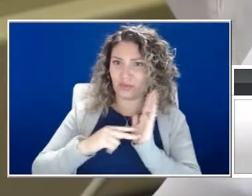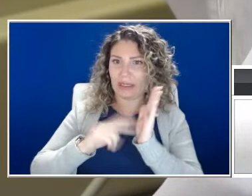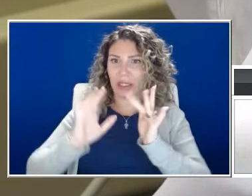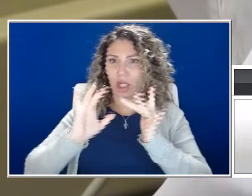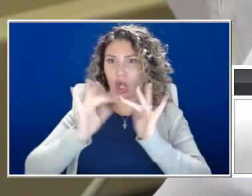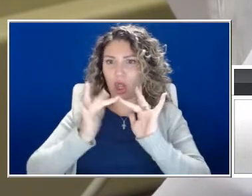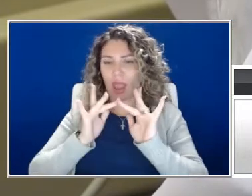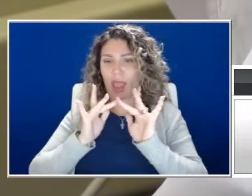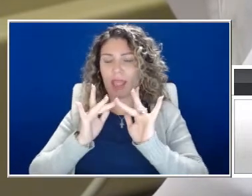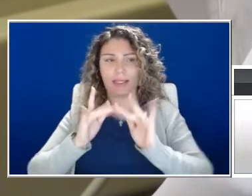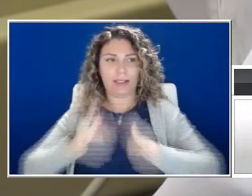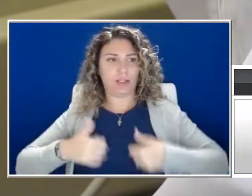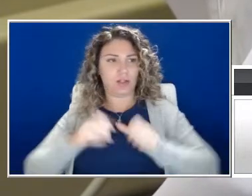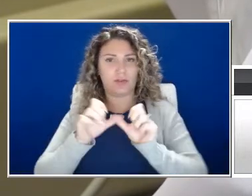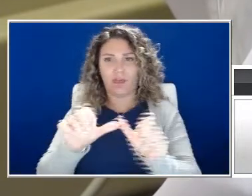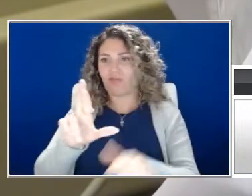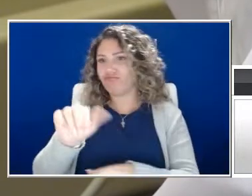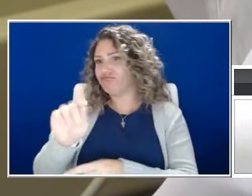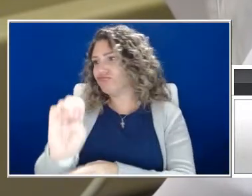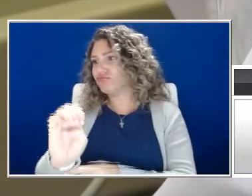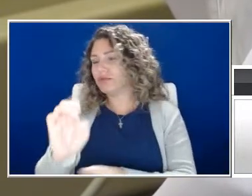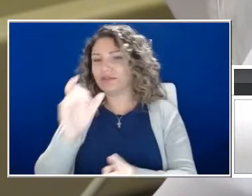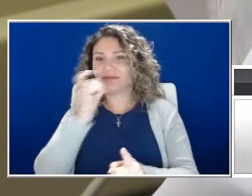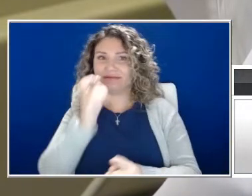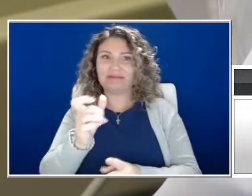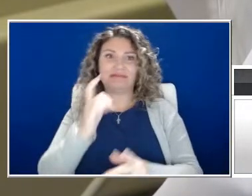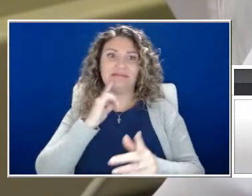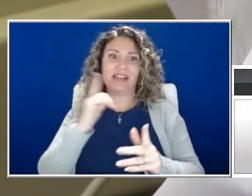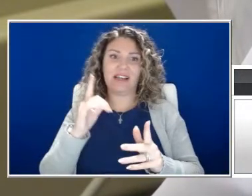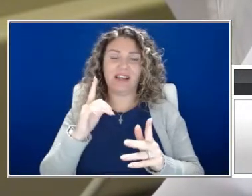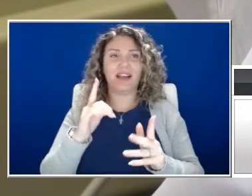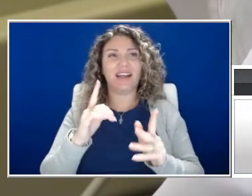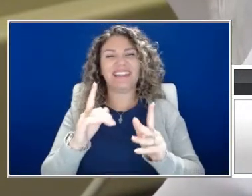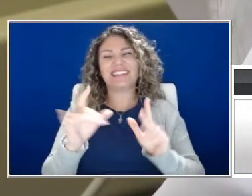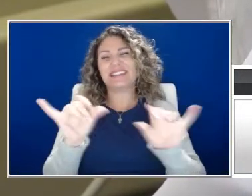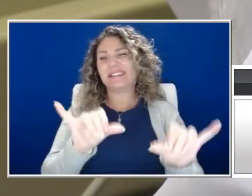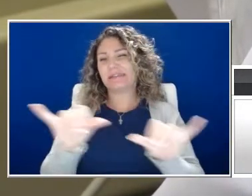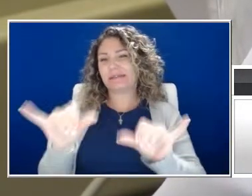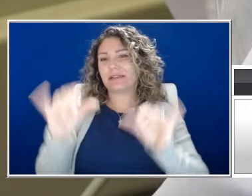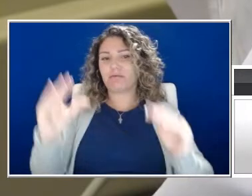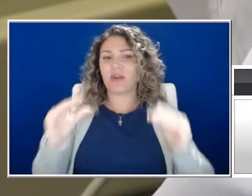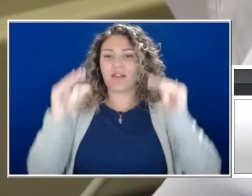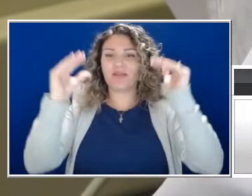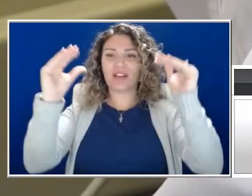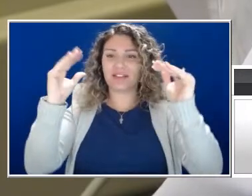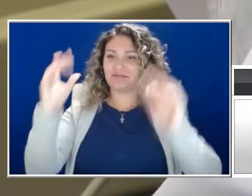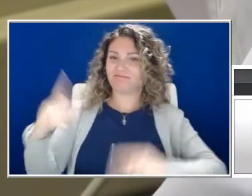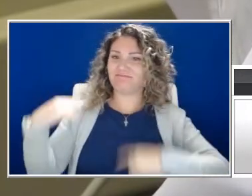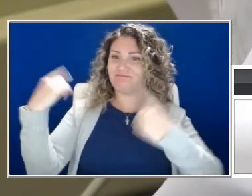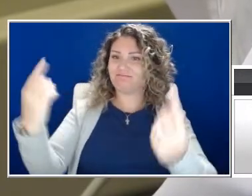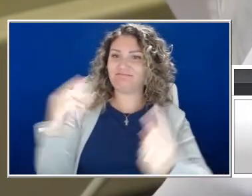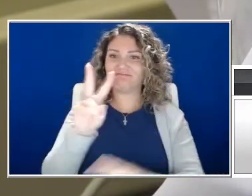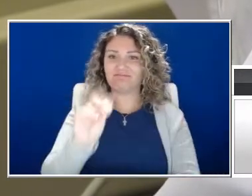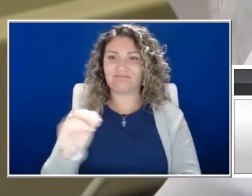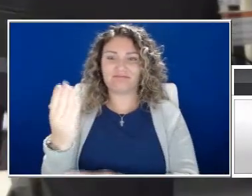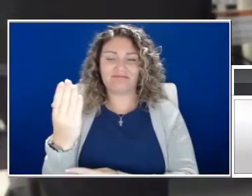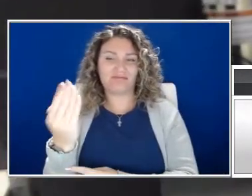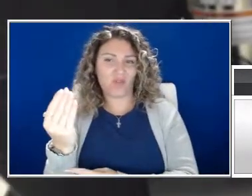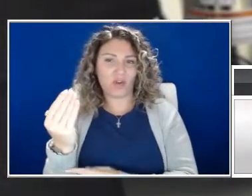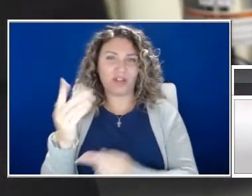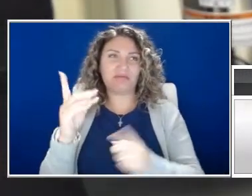of thing, didn't reflect the advances that had occurred since 2014,